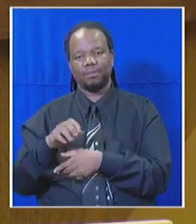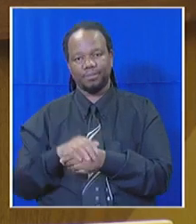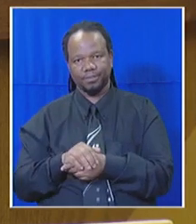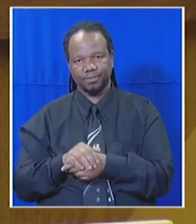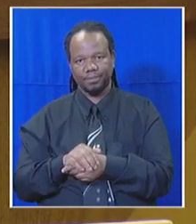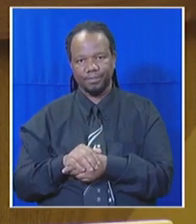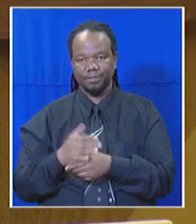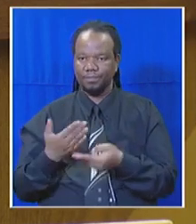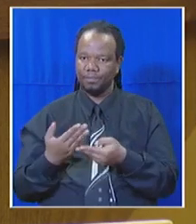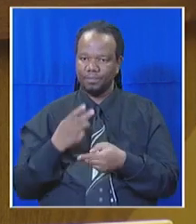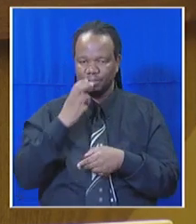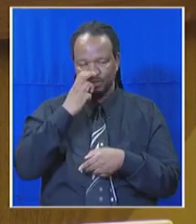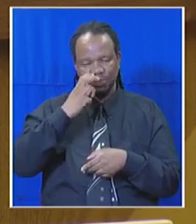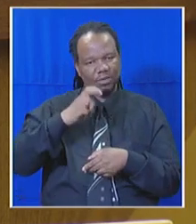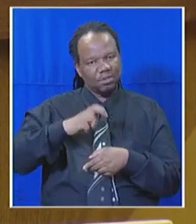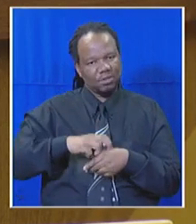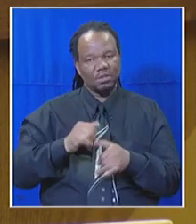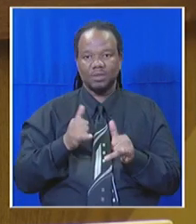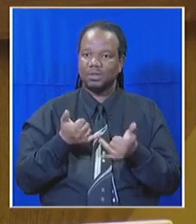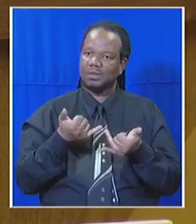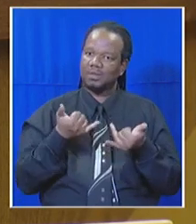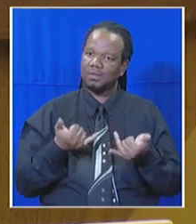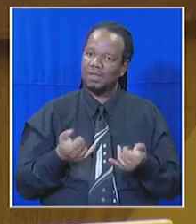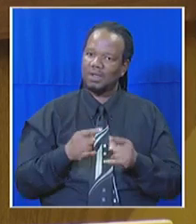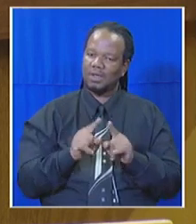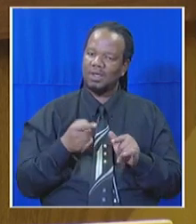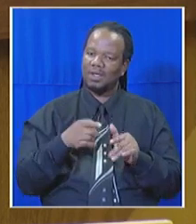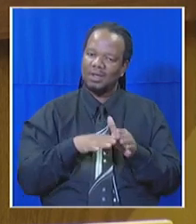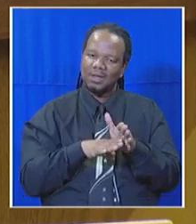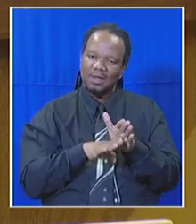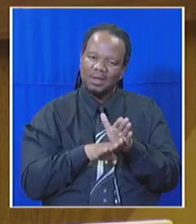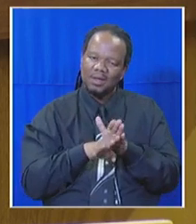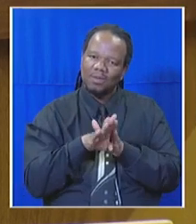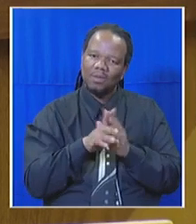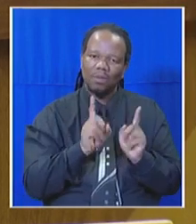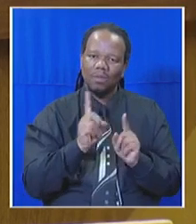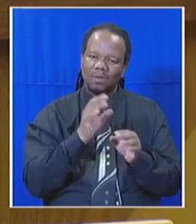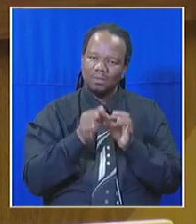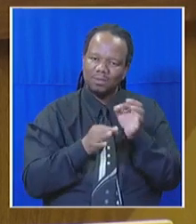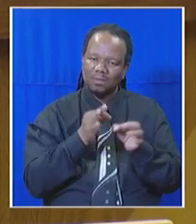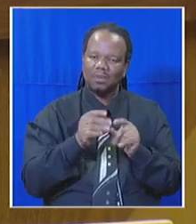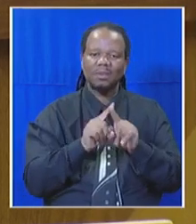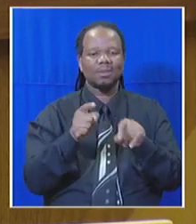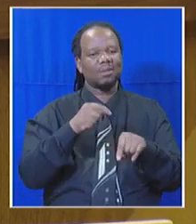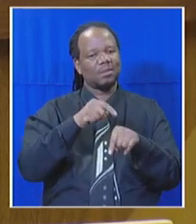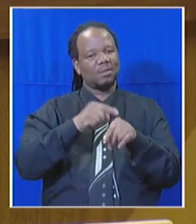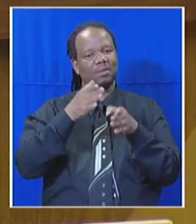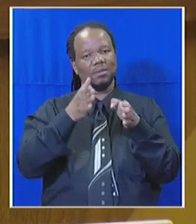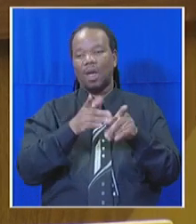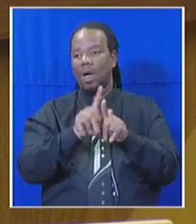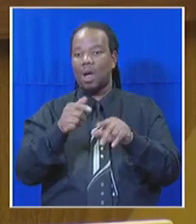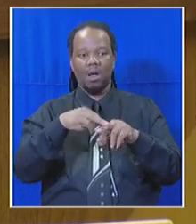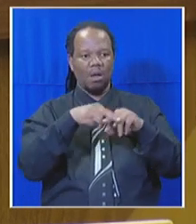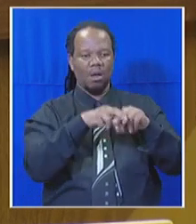need to define a developmental state is a state that is not relying on private